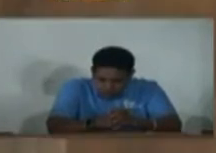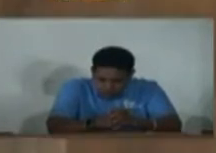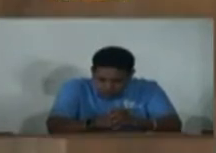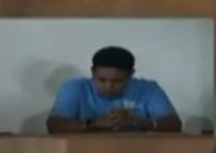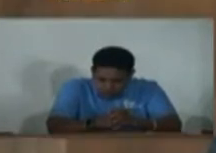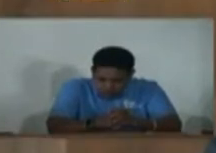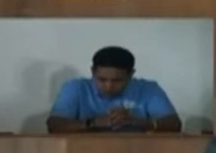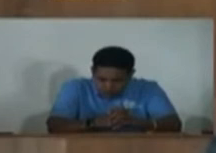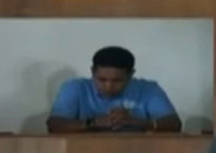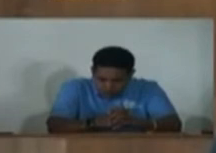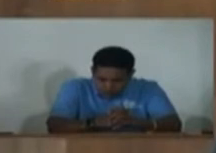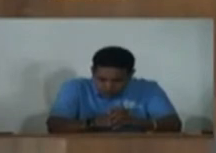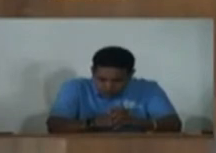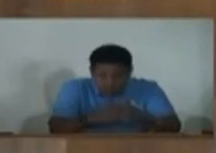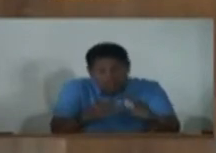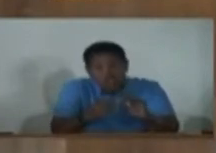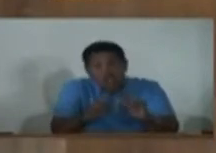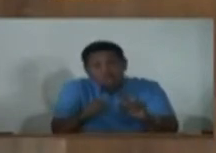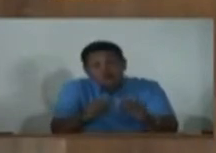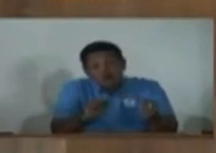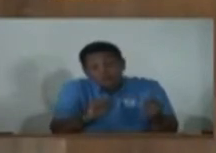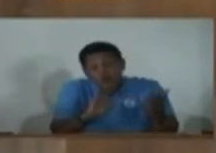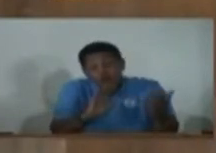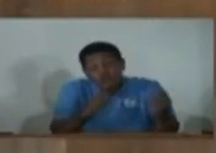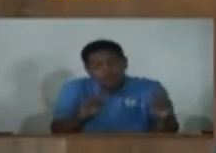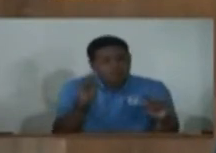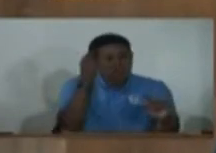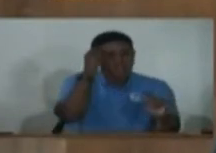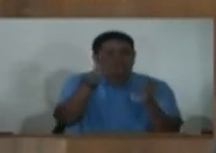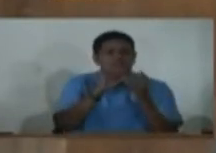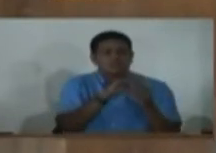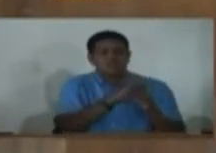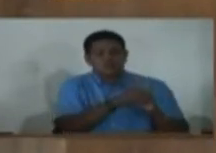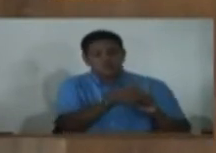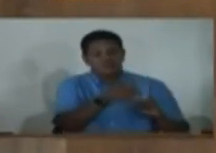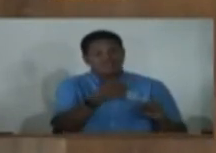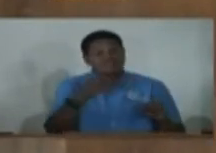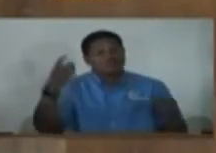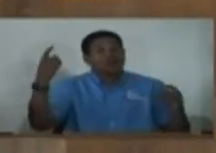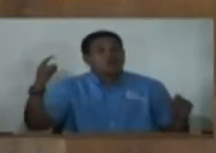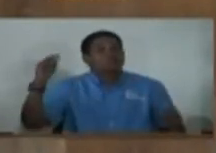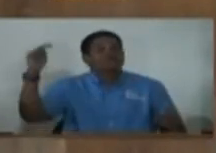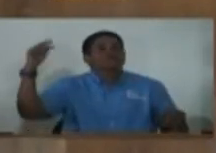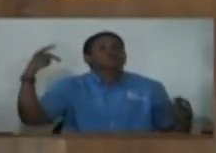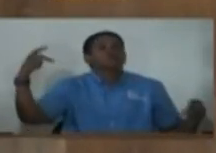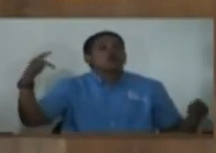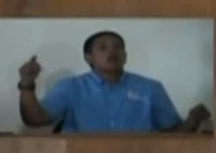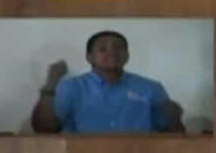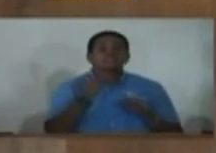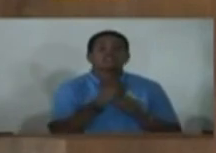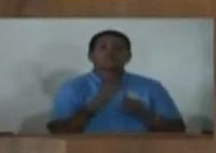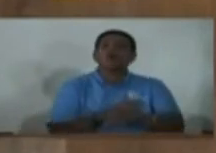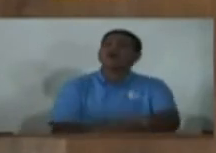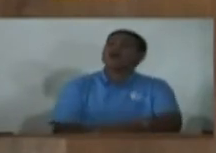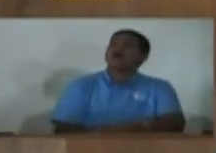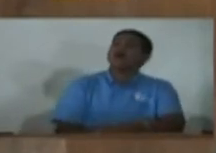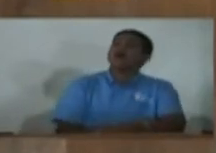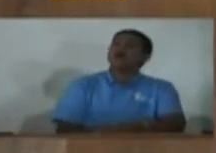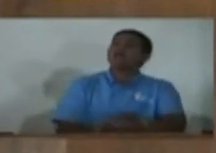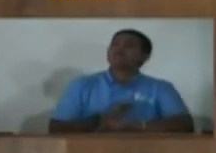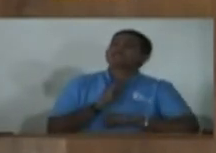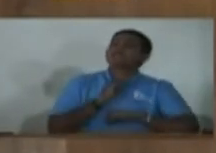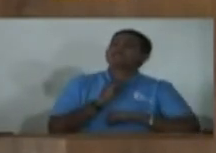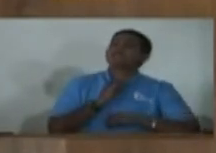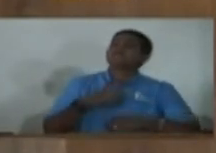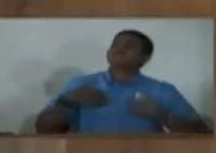grill obviously caused considerable consternation in the society. And I know you came out early, Prime Minister, from